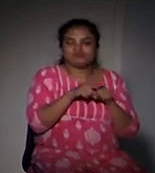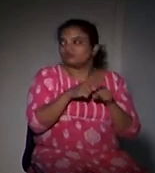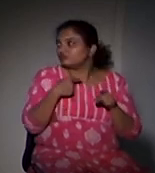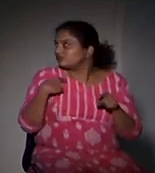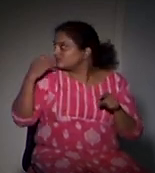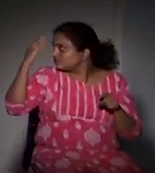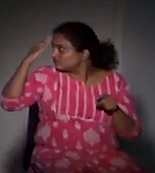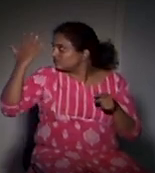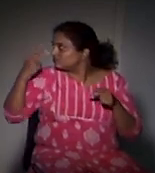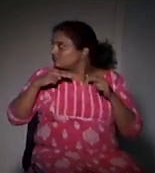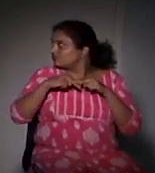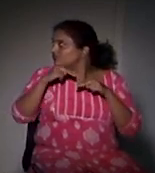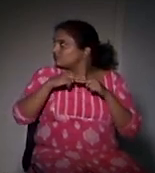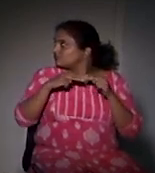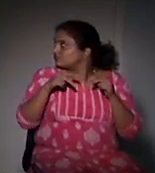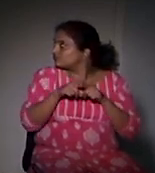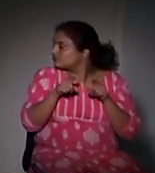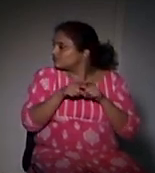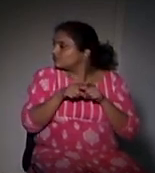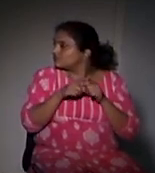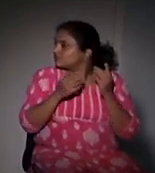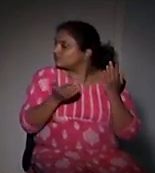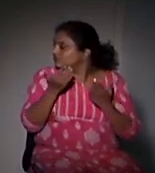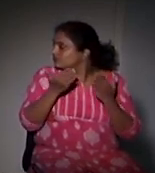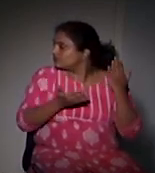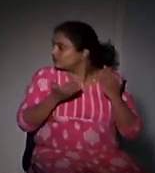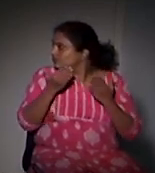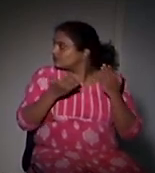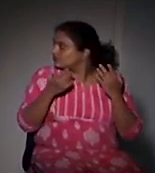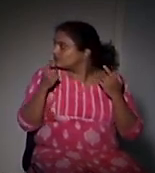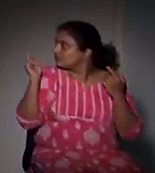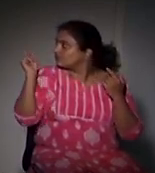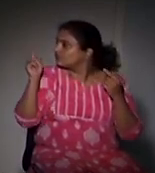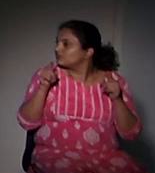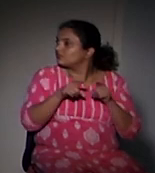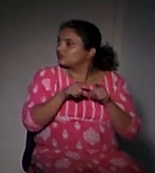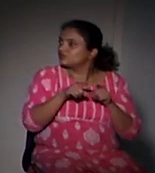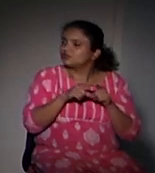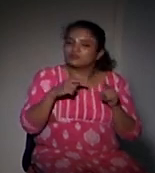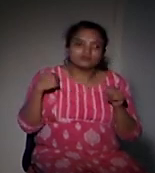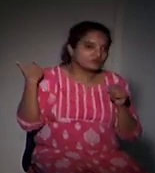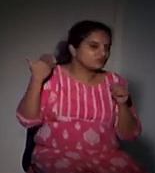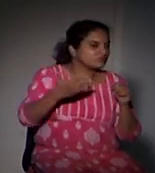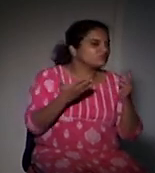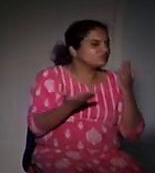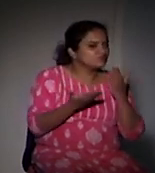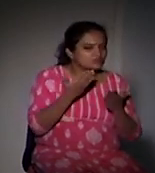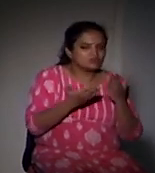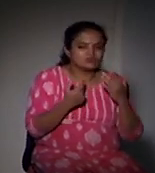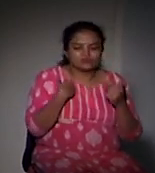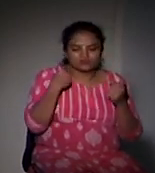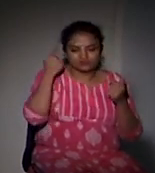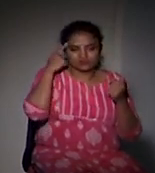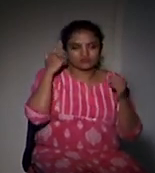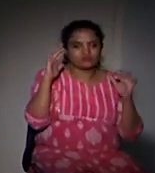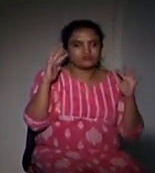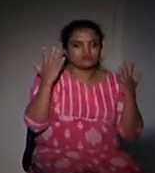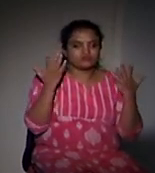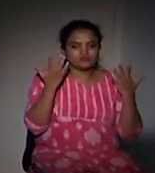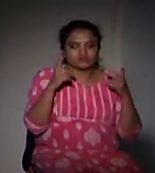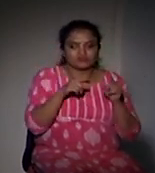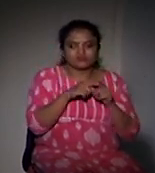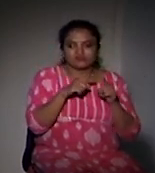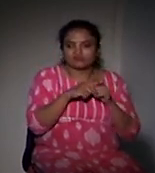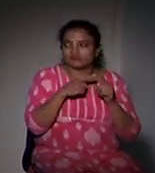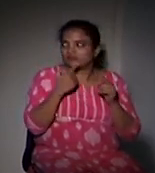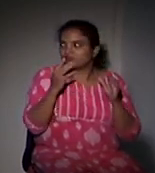the building, I'm sure, you know, now will survive much longer, but I just, you know, we just wish